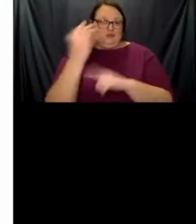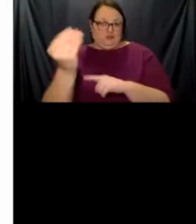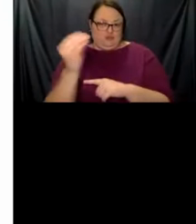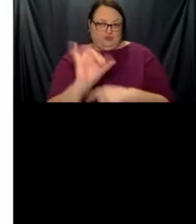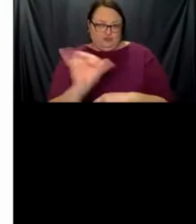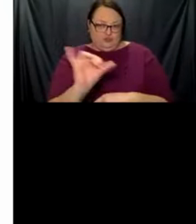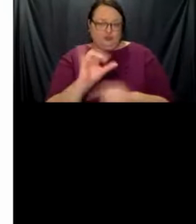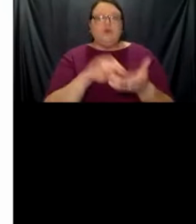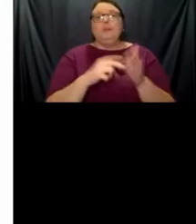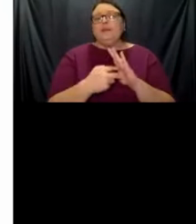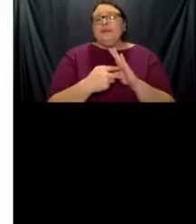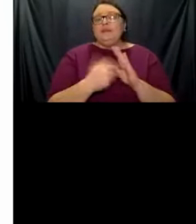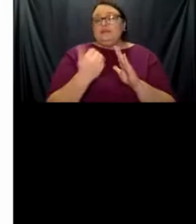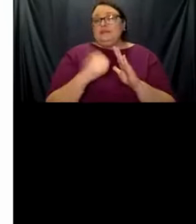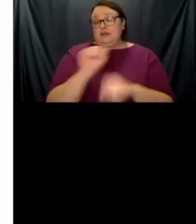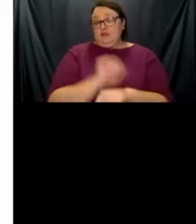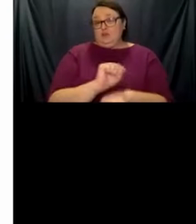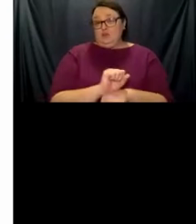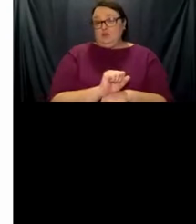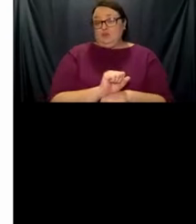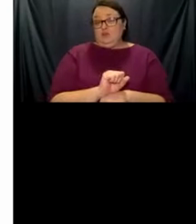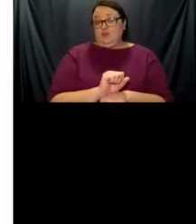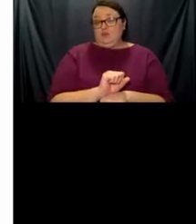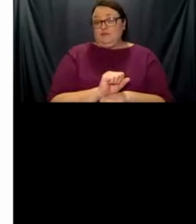that means that any work that was